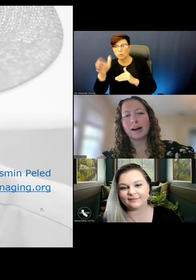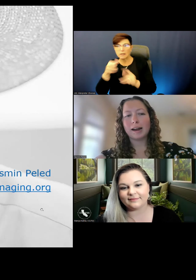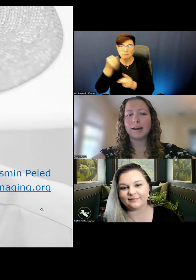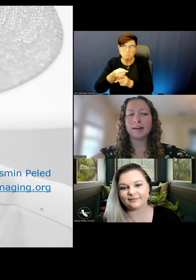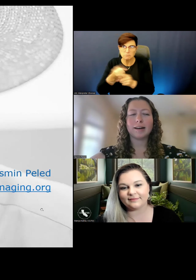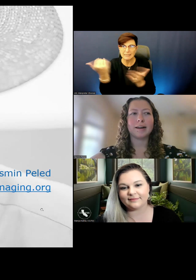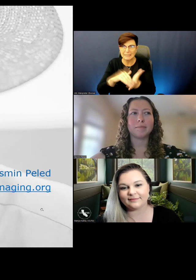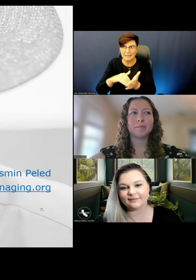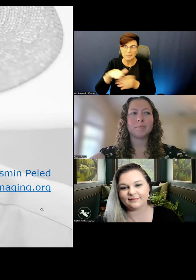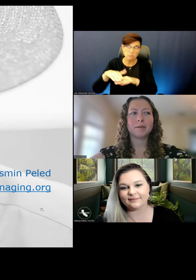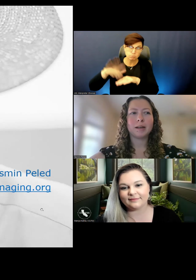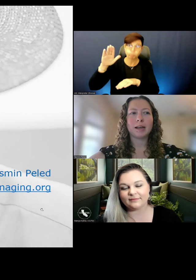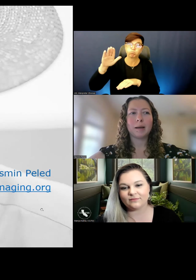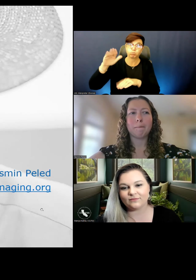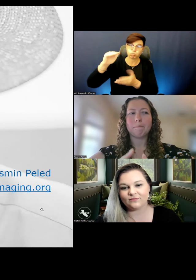personally,